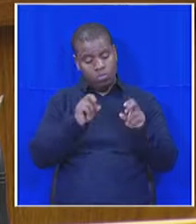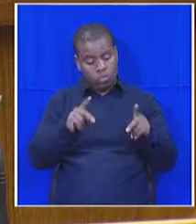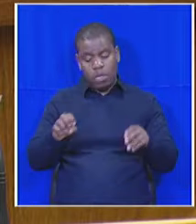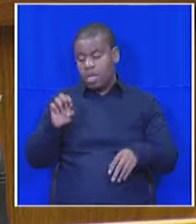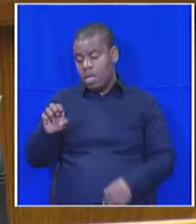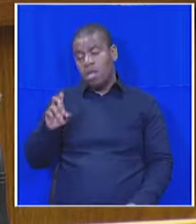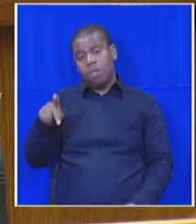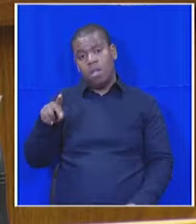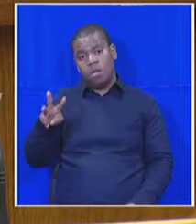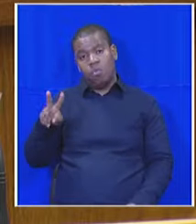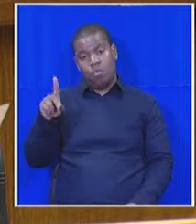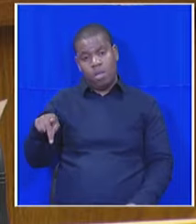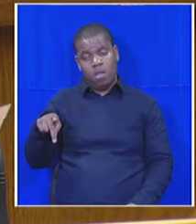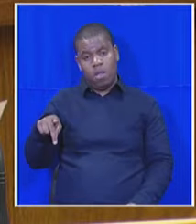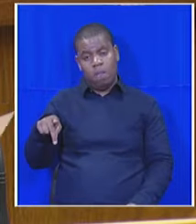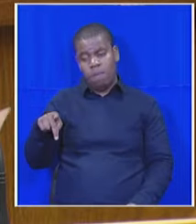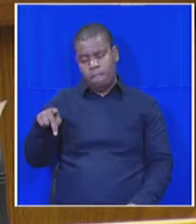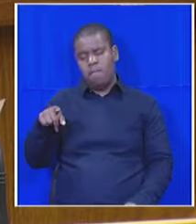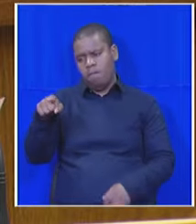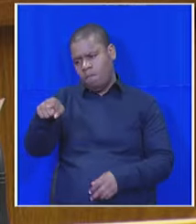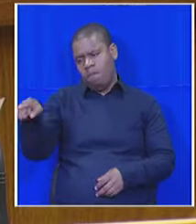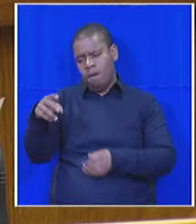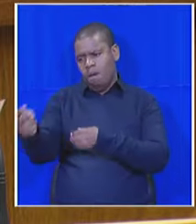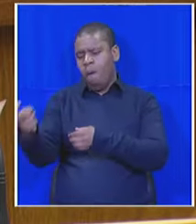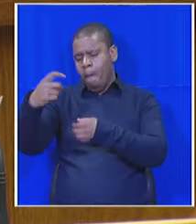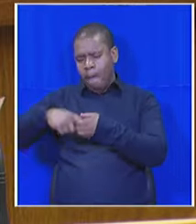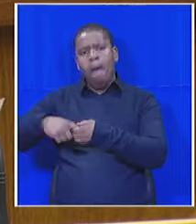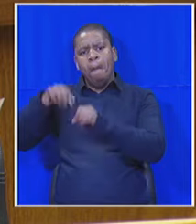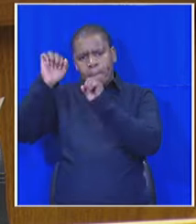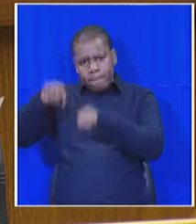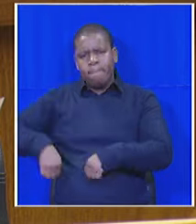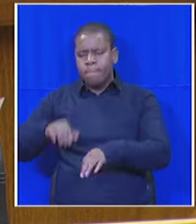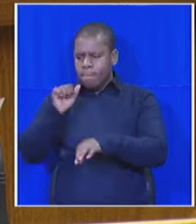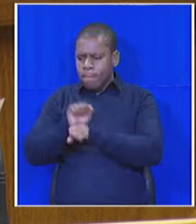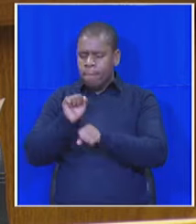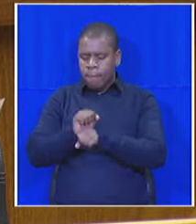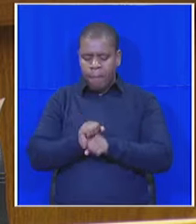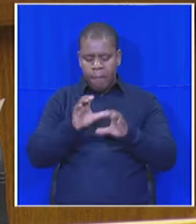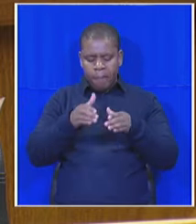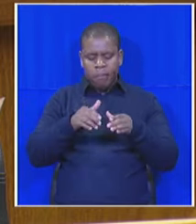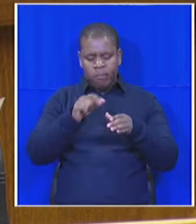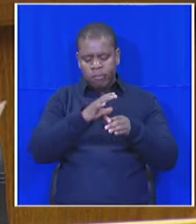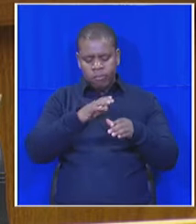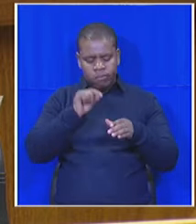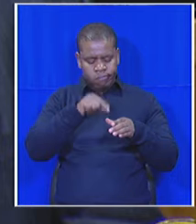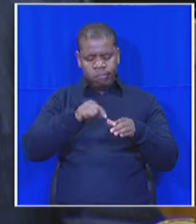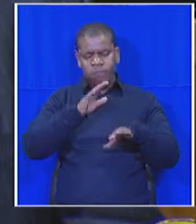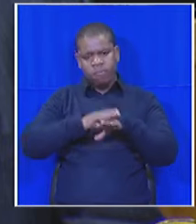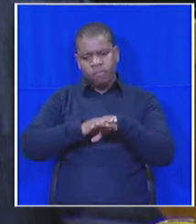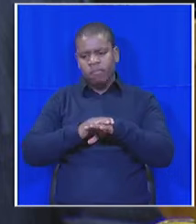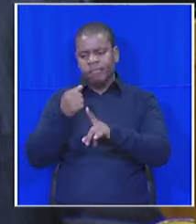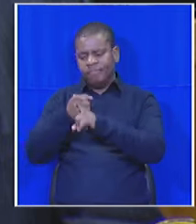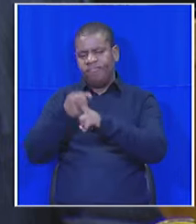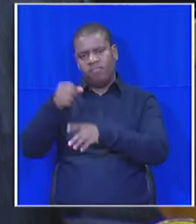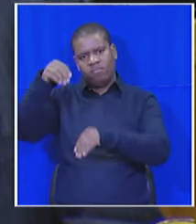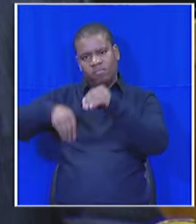Public Works program, which can make a difference to the lives of the unemployed. In the ANC-controlled parts of the country, fighting